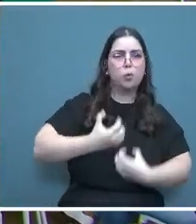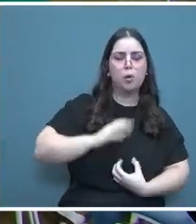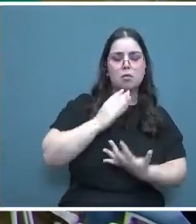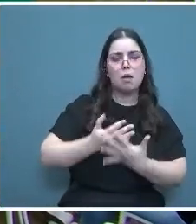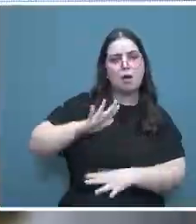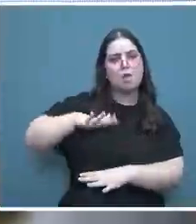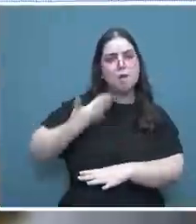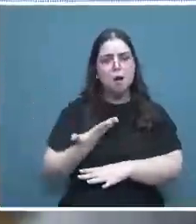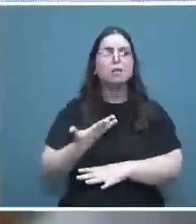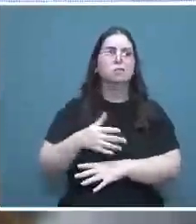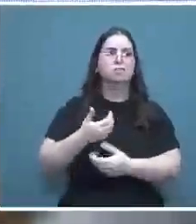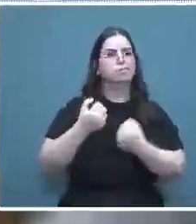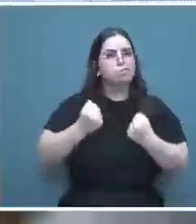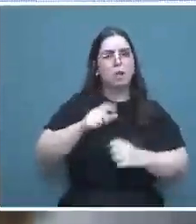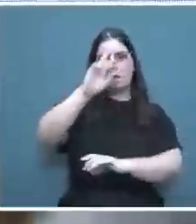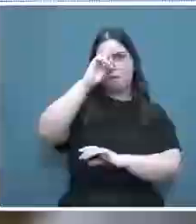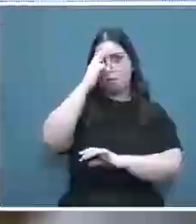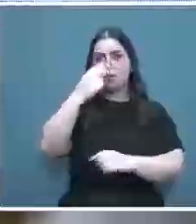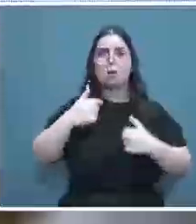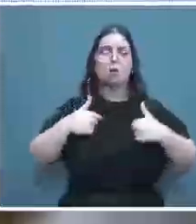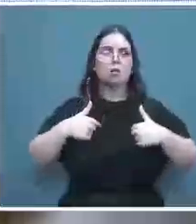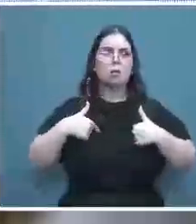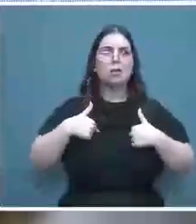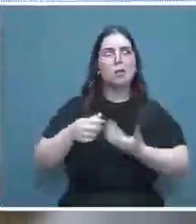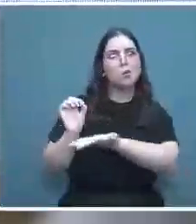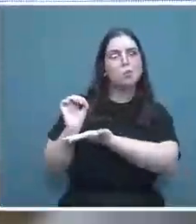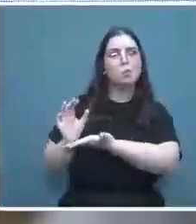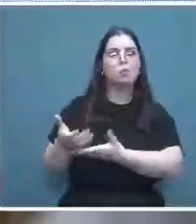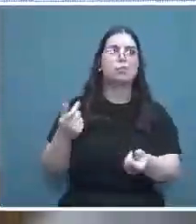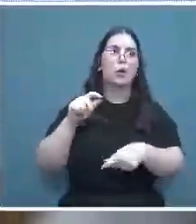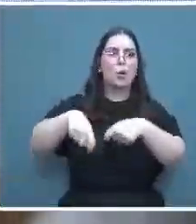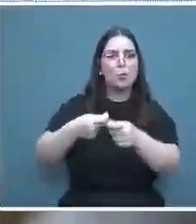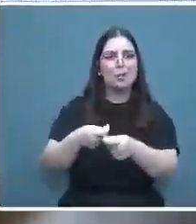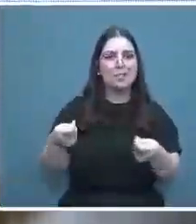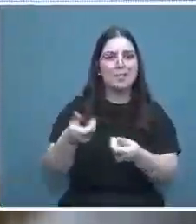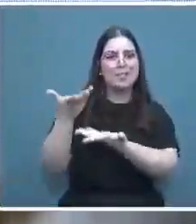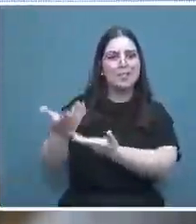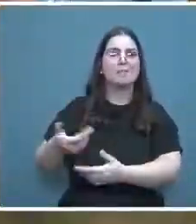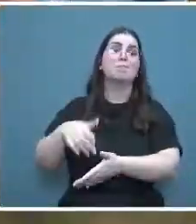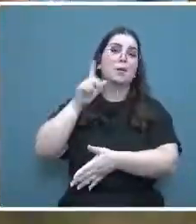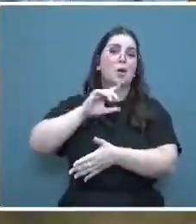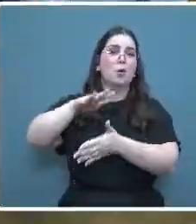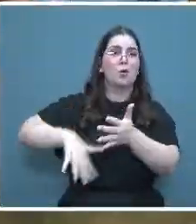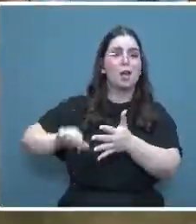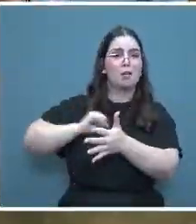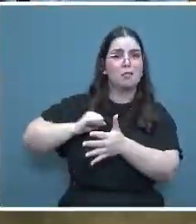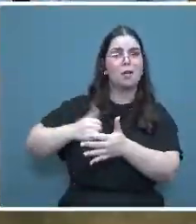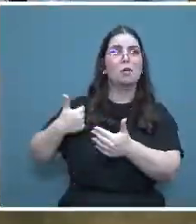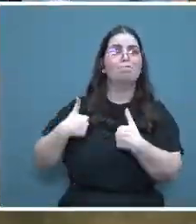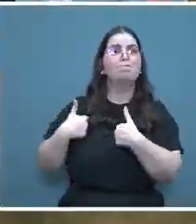why I have a small present to my colleague. We just discussed it before this panel.